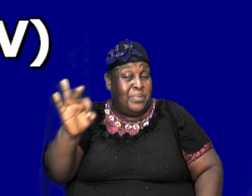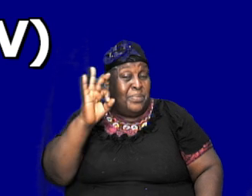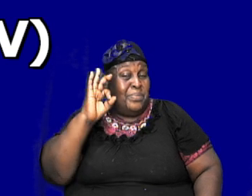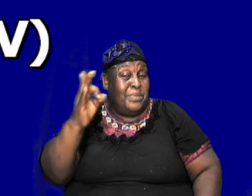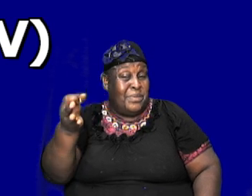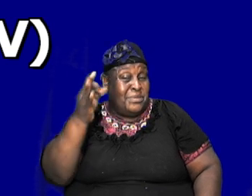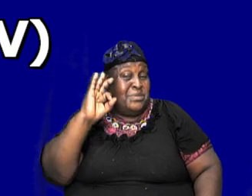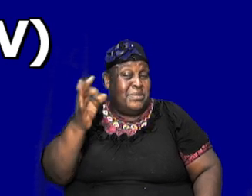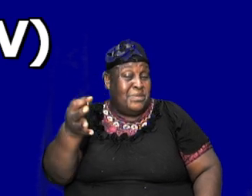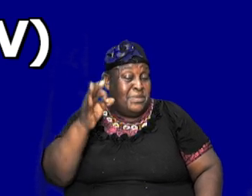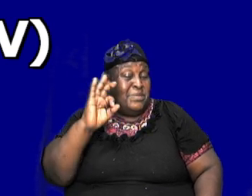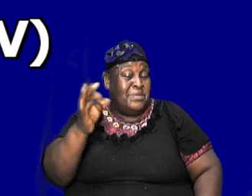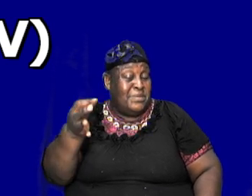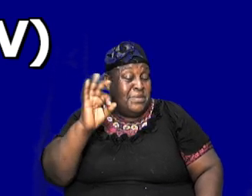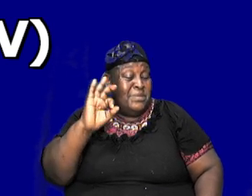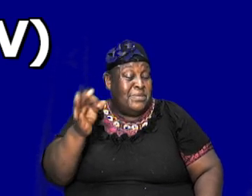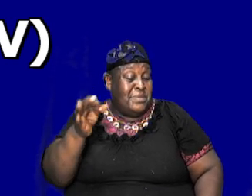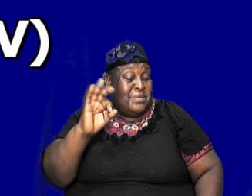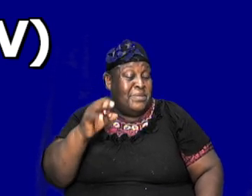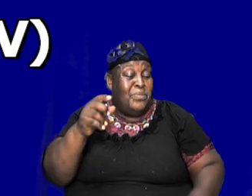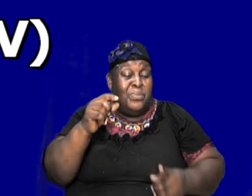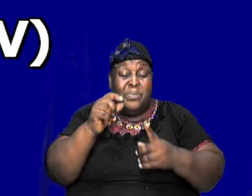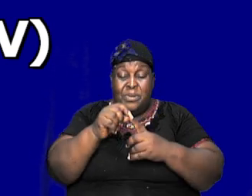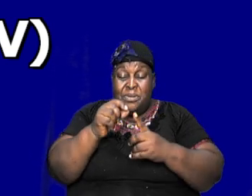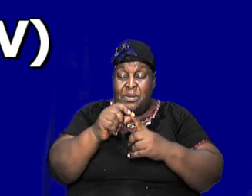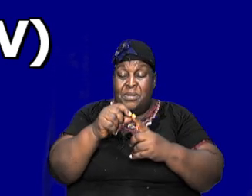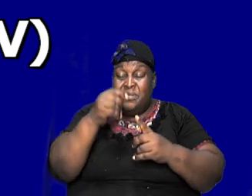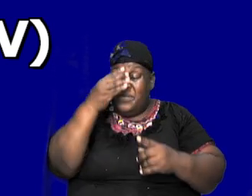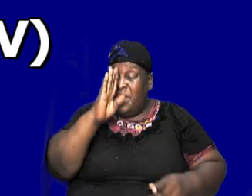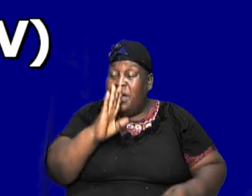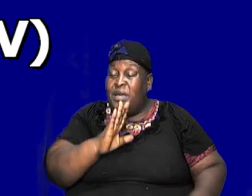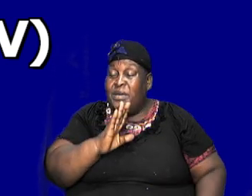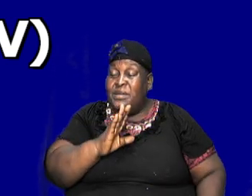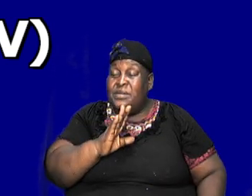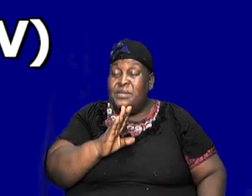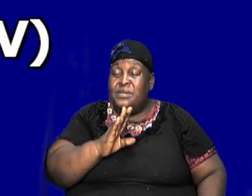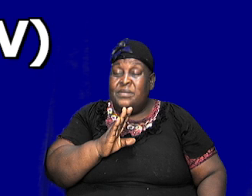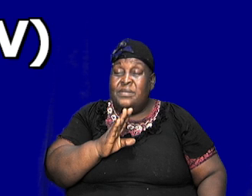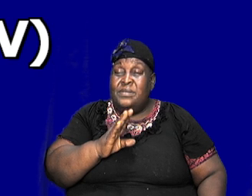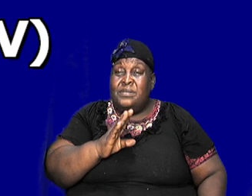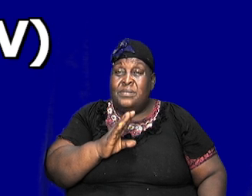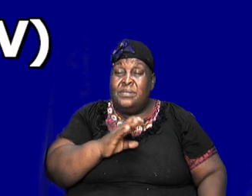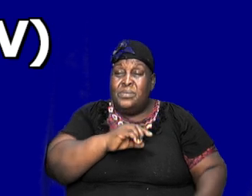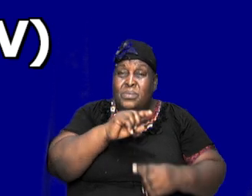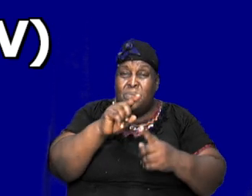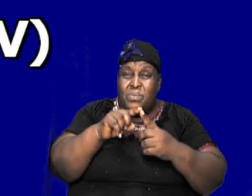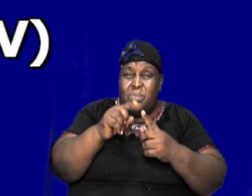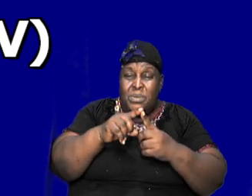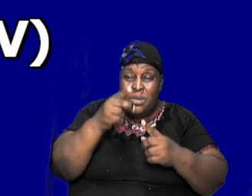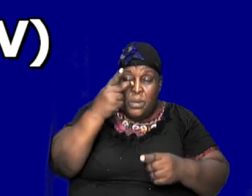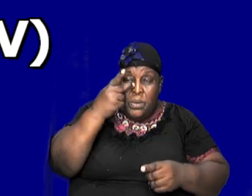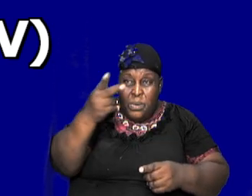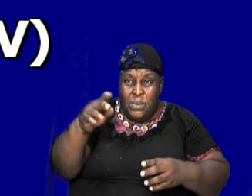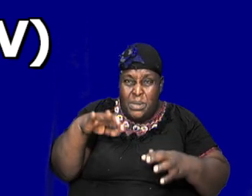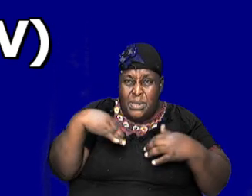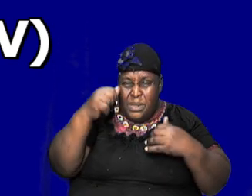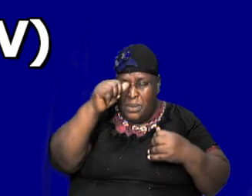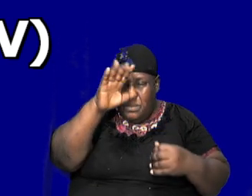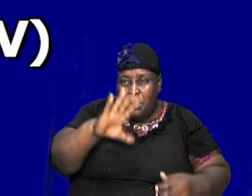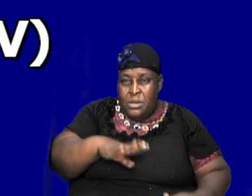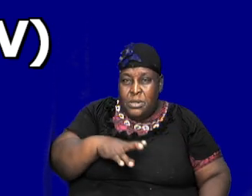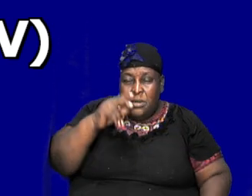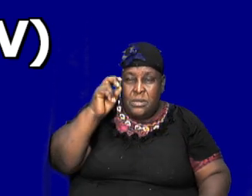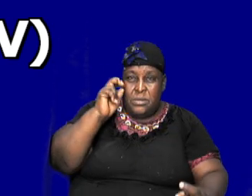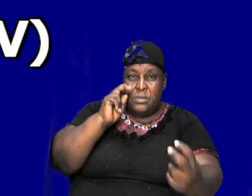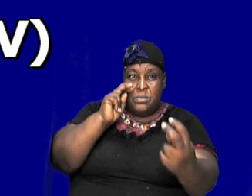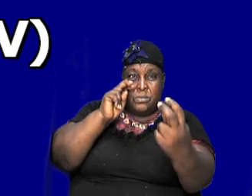believe the scripture said that Paul was preaching the word, and when he looked at a young man